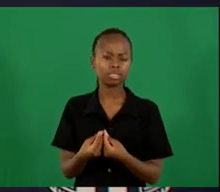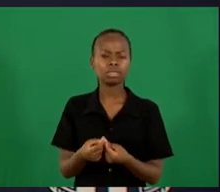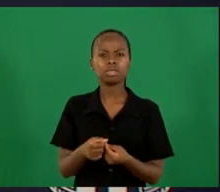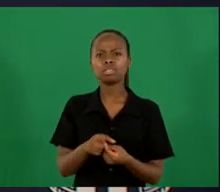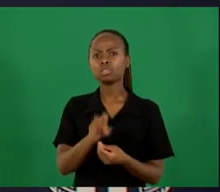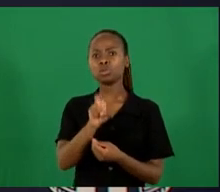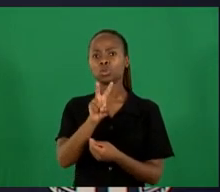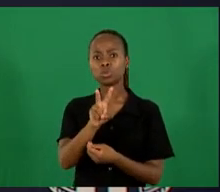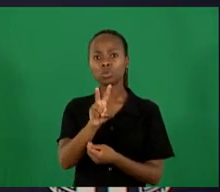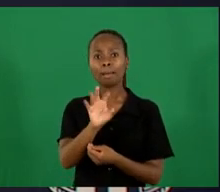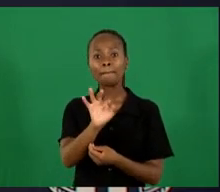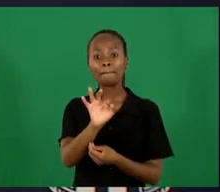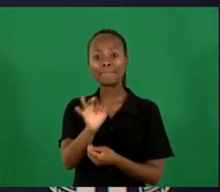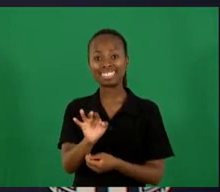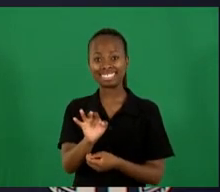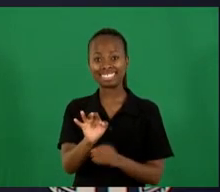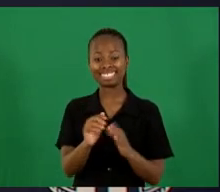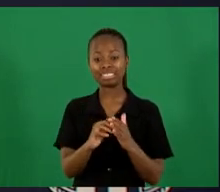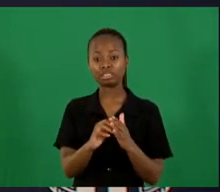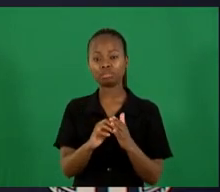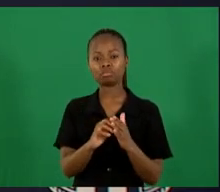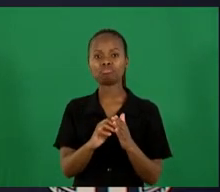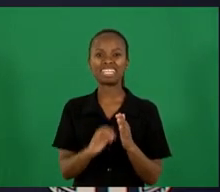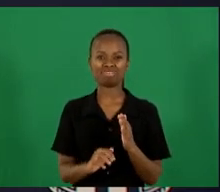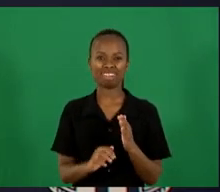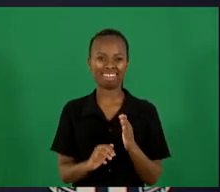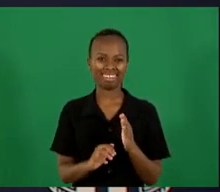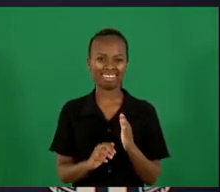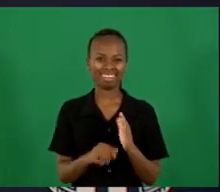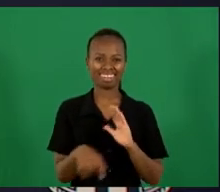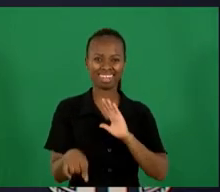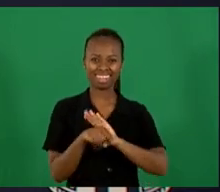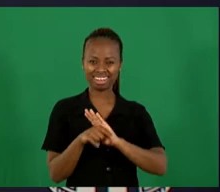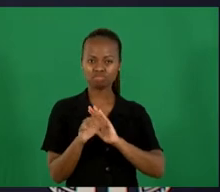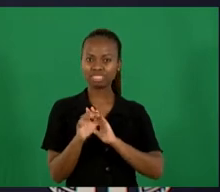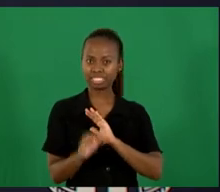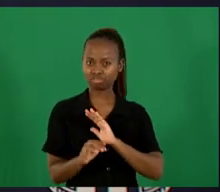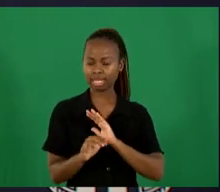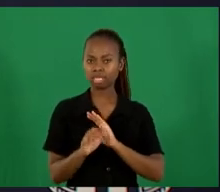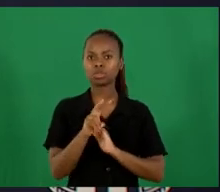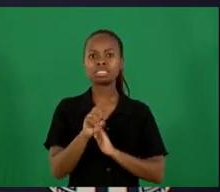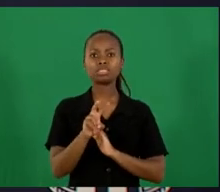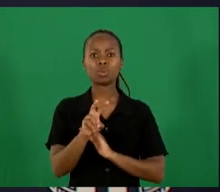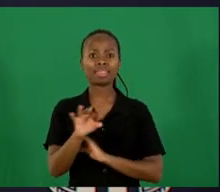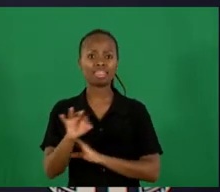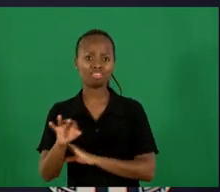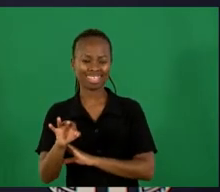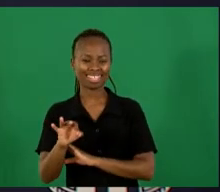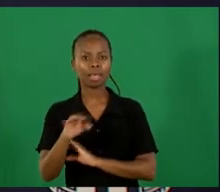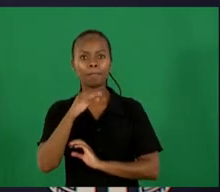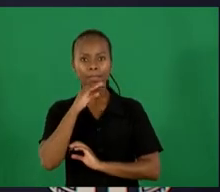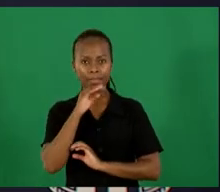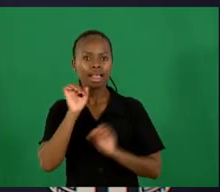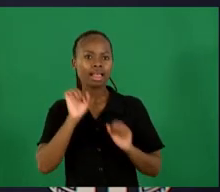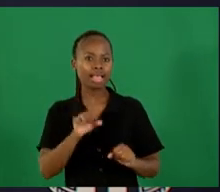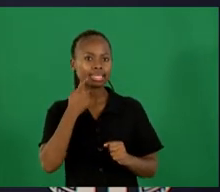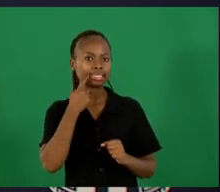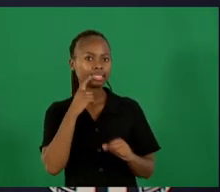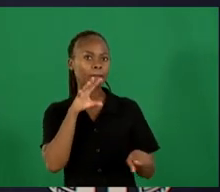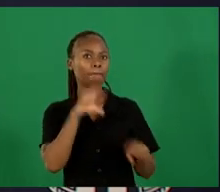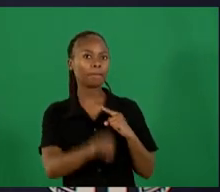2% reduction in the growth expected growth rate for 2023 is reflective of